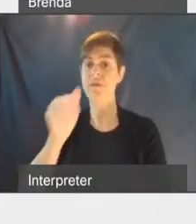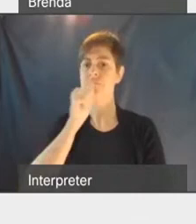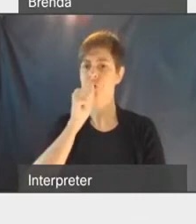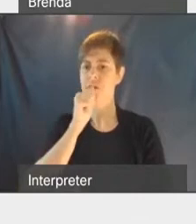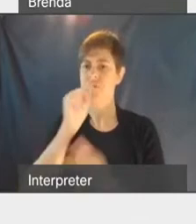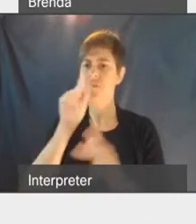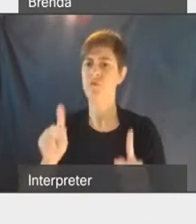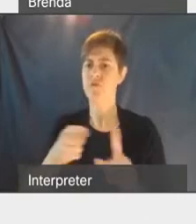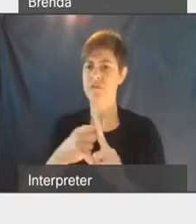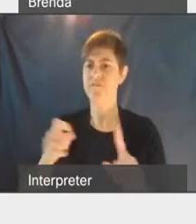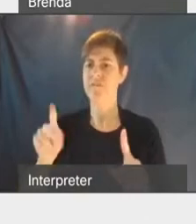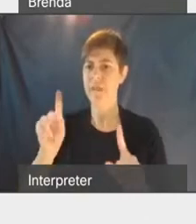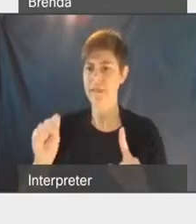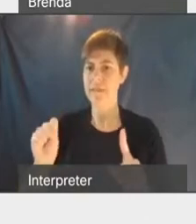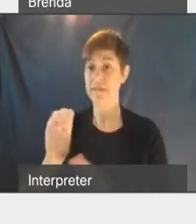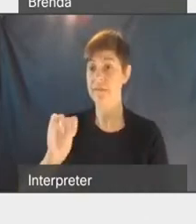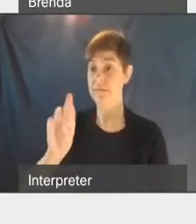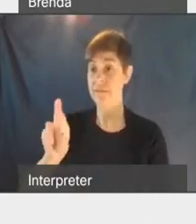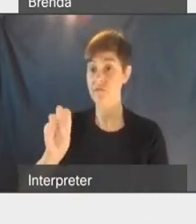Swim?